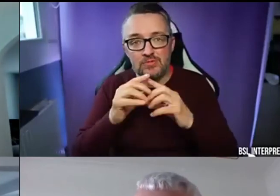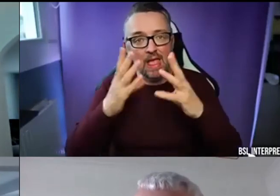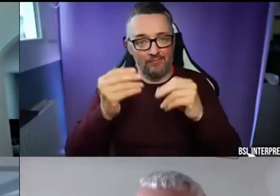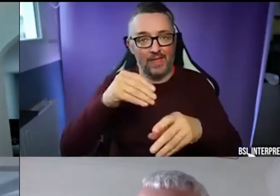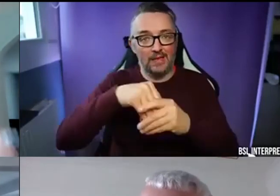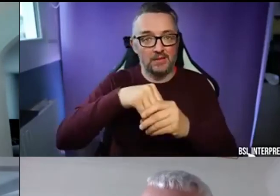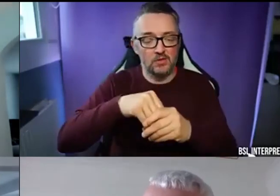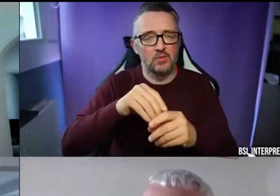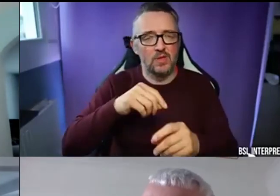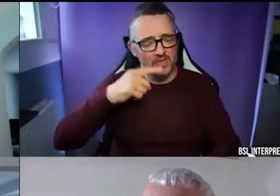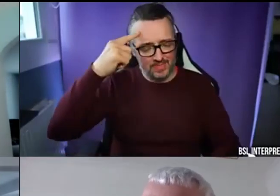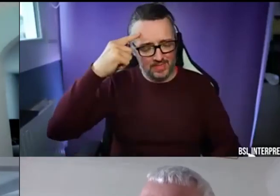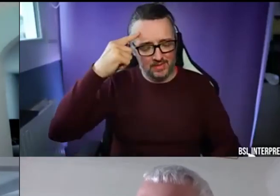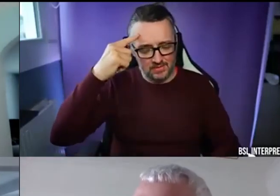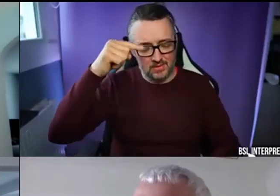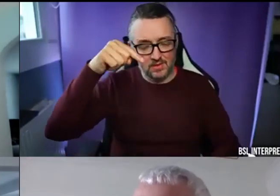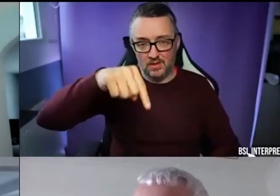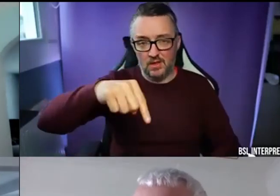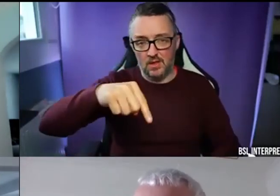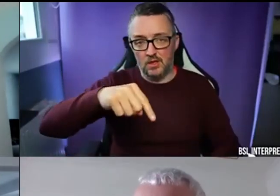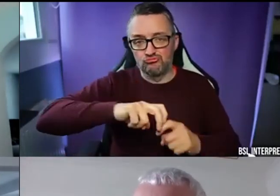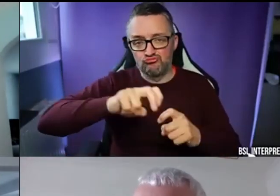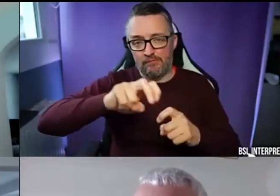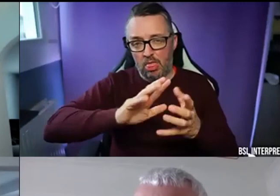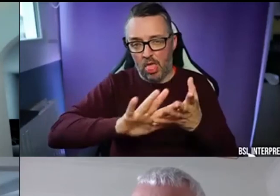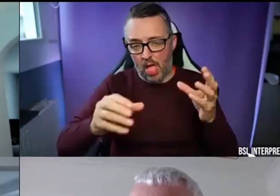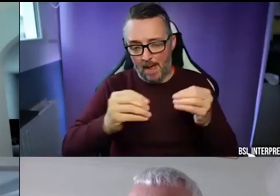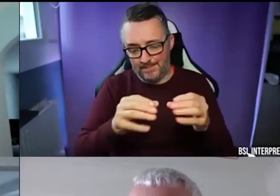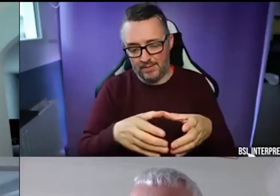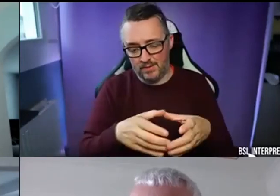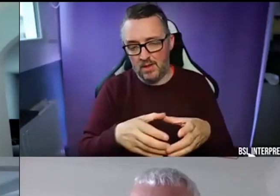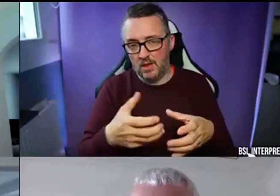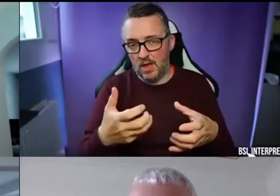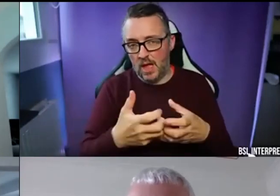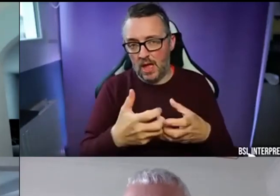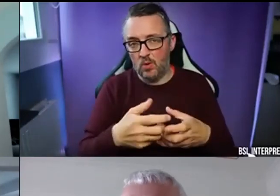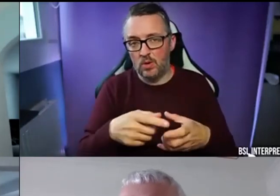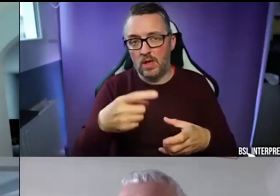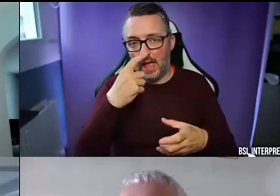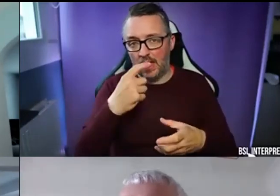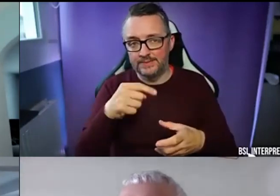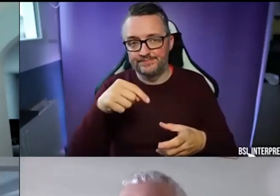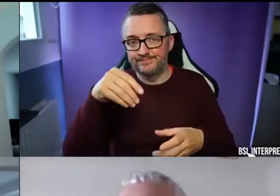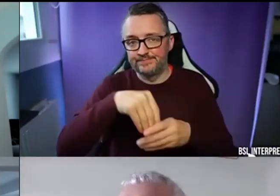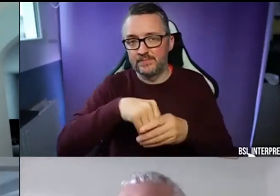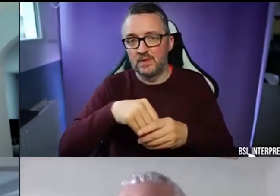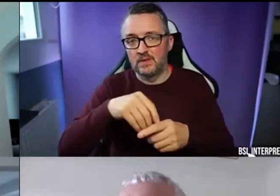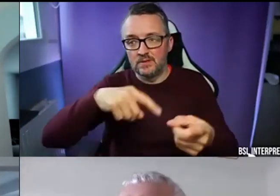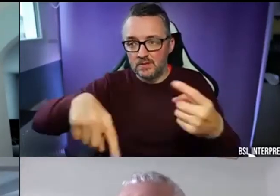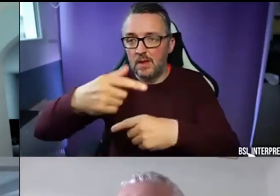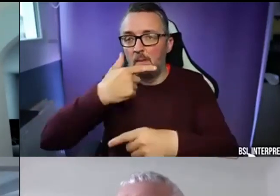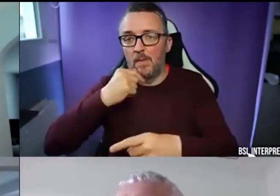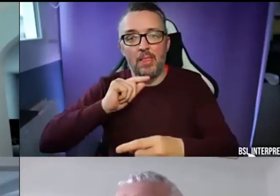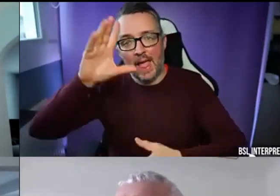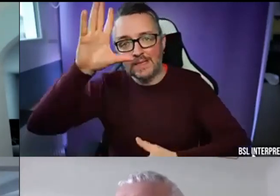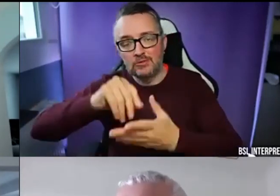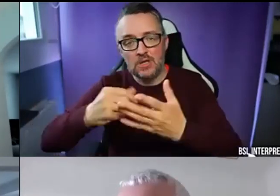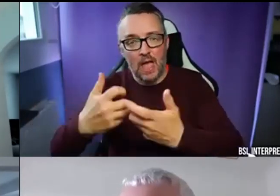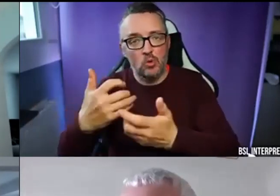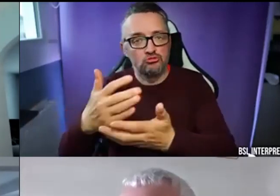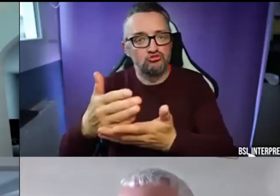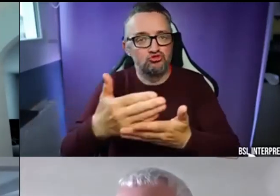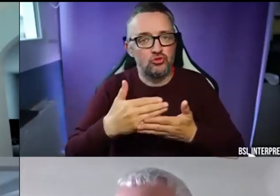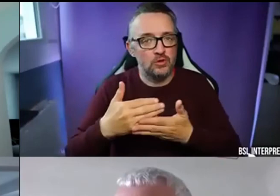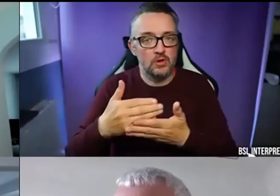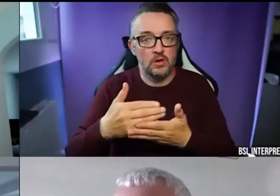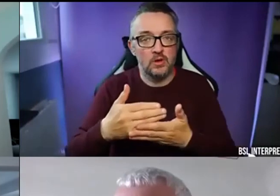kind of looking at how we can use the Travel Hub as a platform to share people's experiences, when it comes to journey planning and